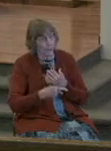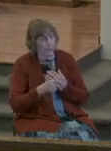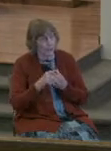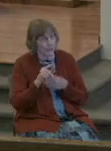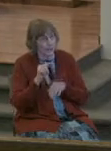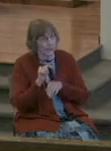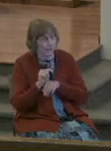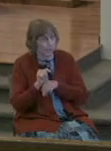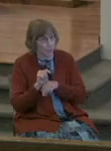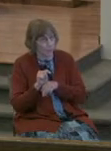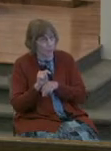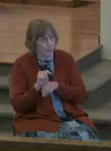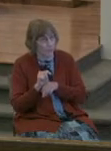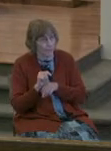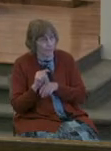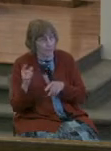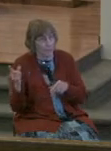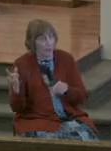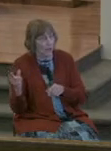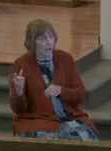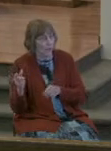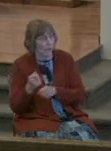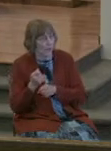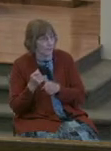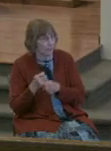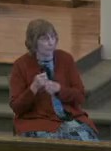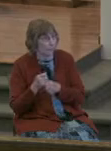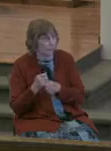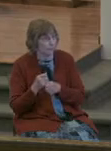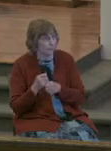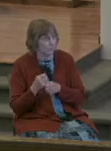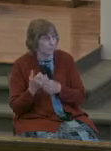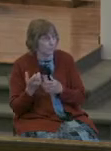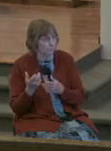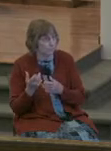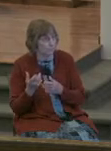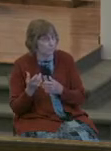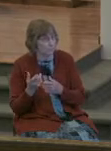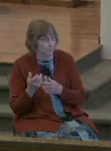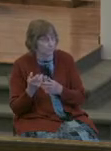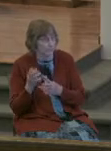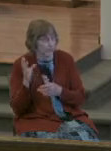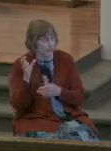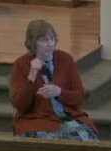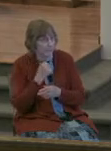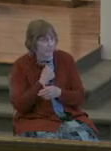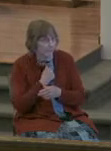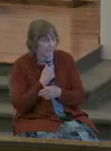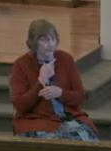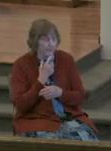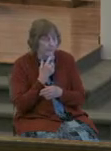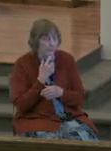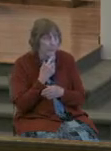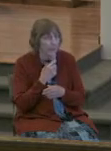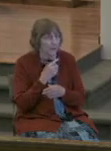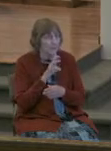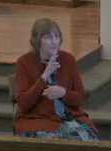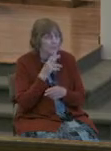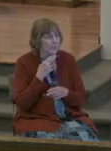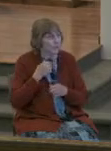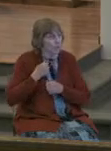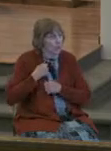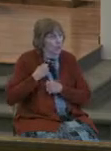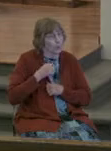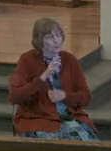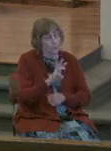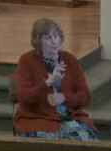Day Warrior. And I'm just using this as an example. I'm just talking. And we think about a warrior, but we think about a